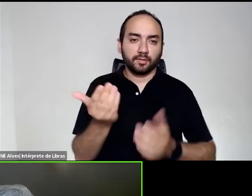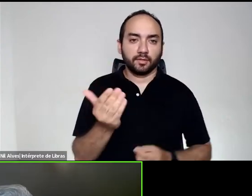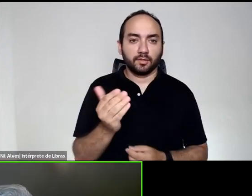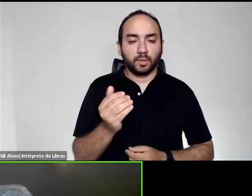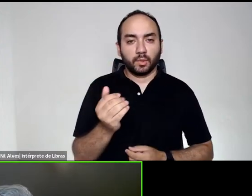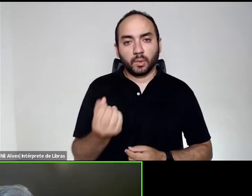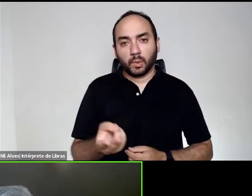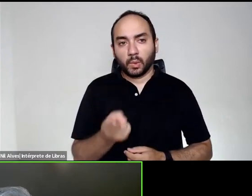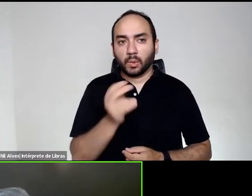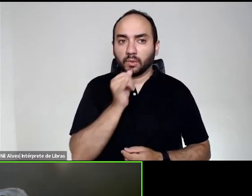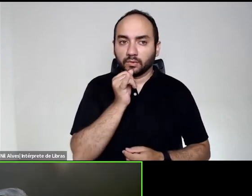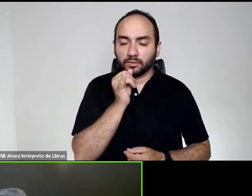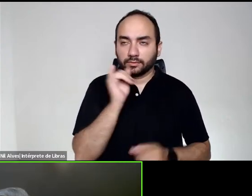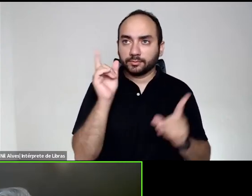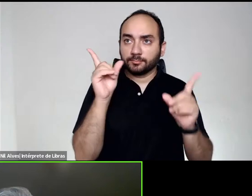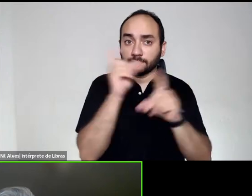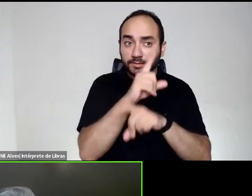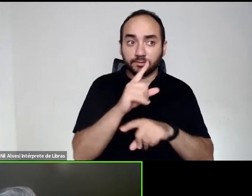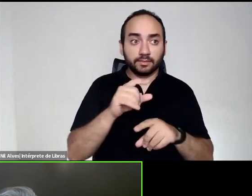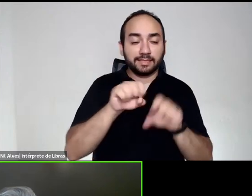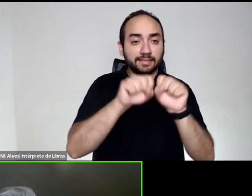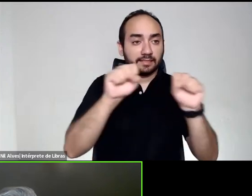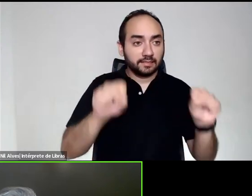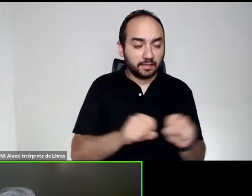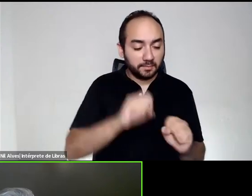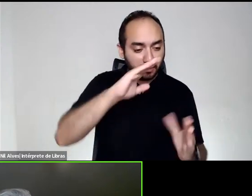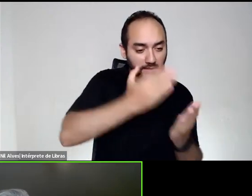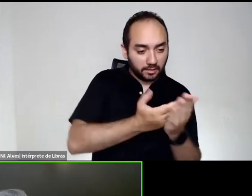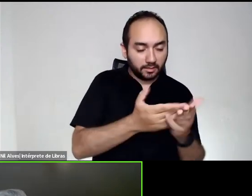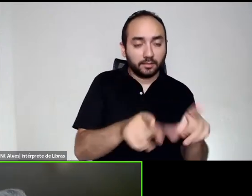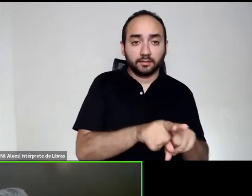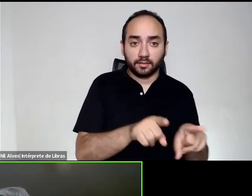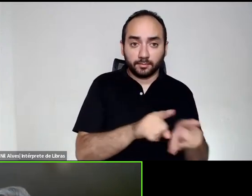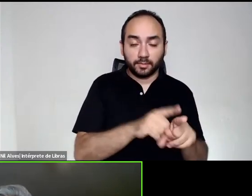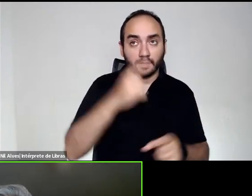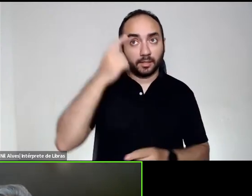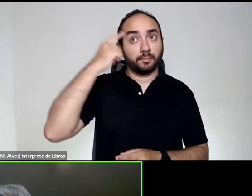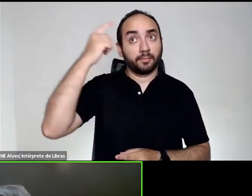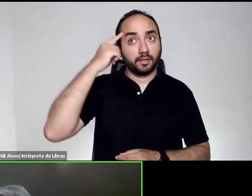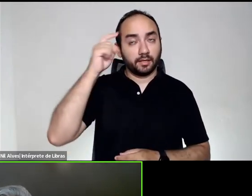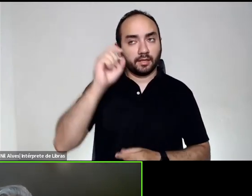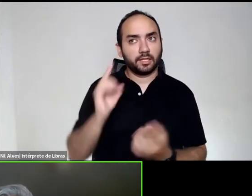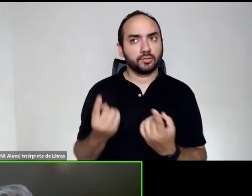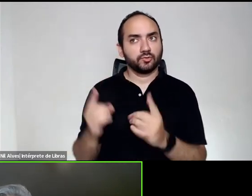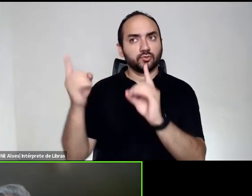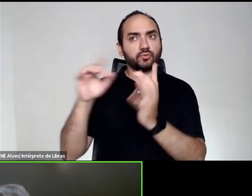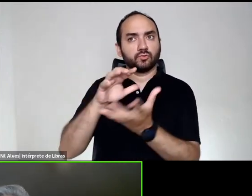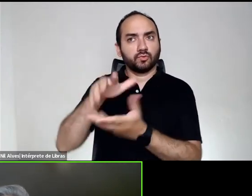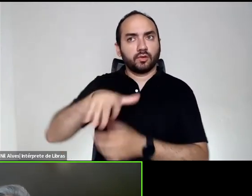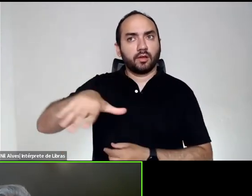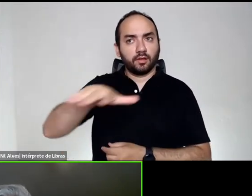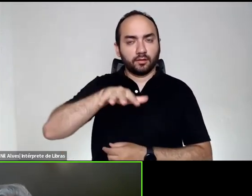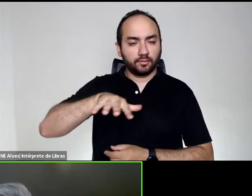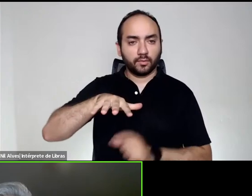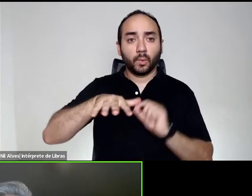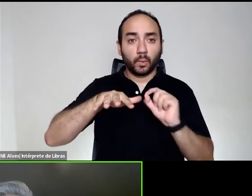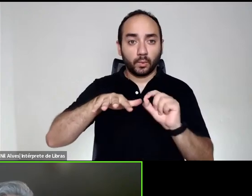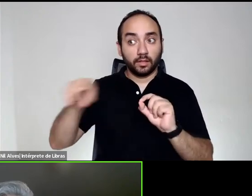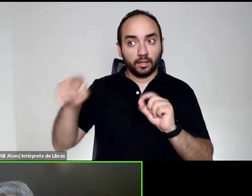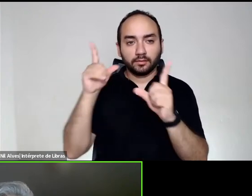So when we think about the digital world, it not only has its challenges, but it has its